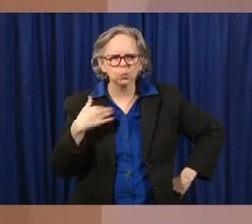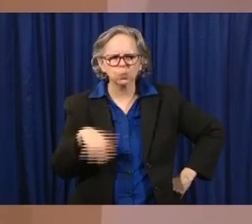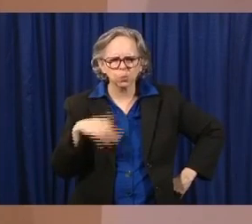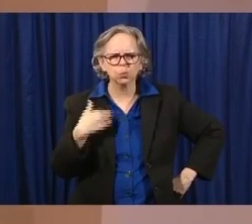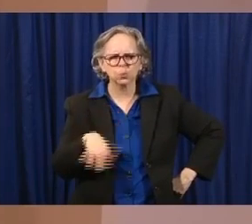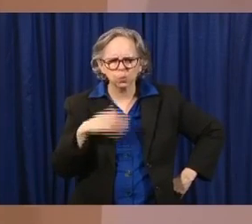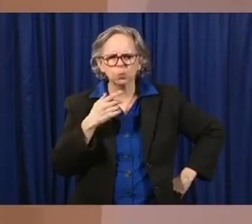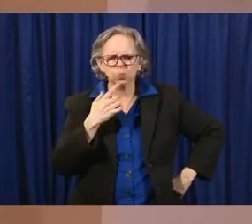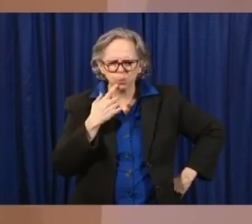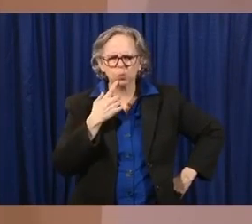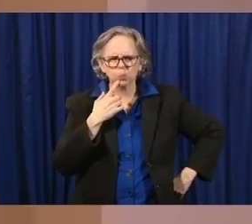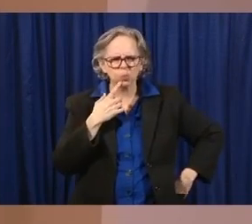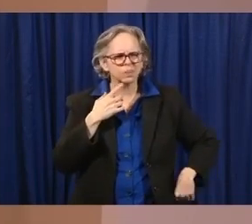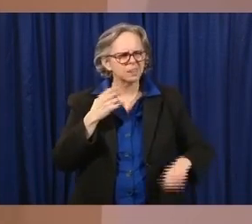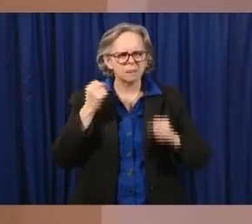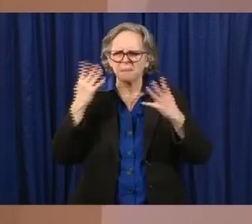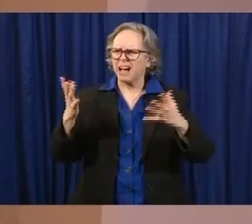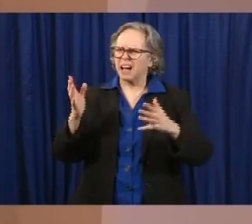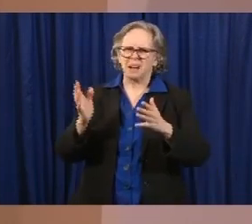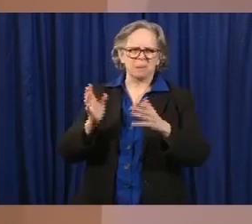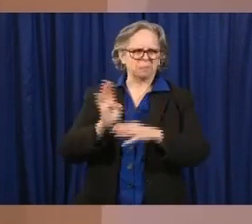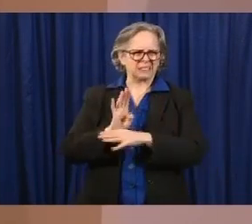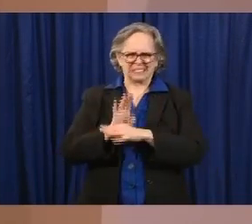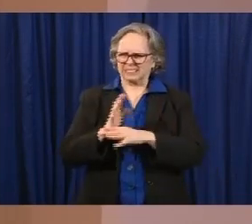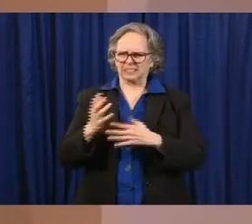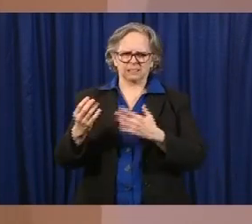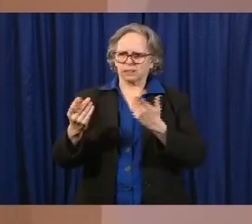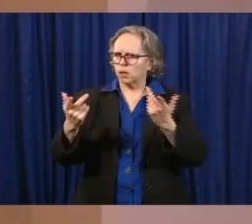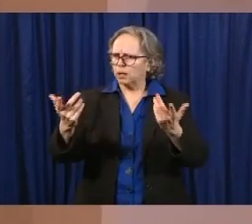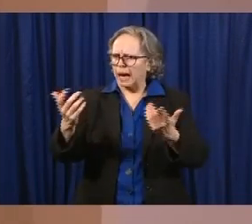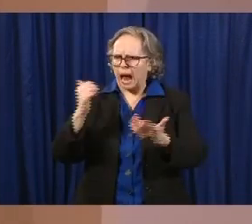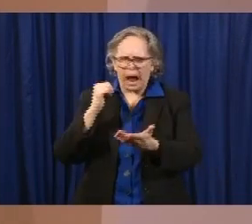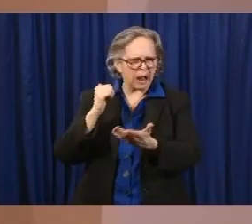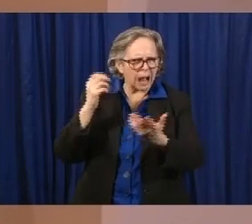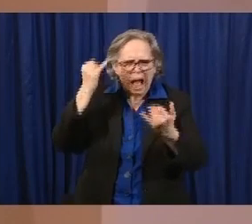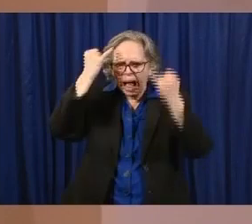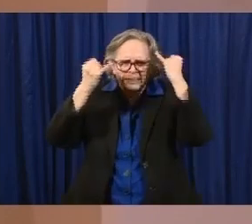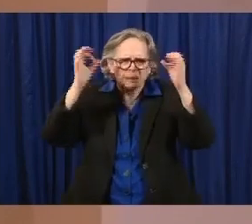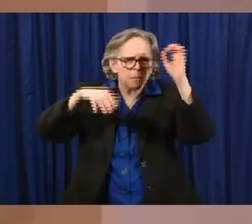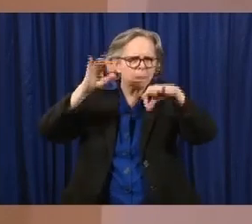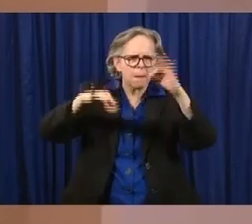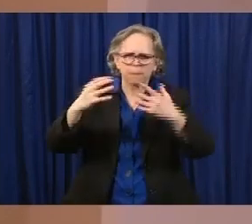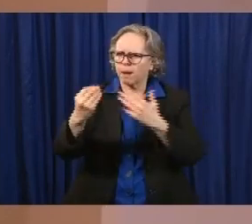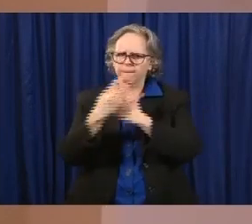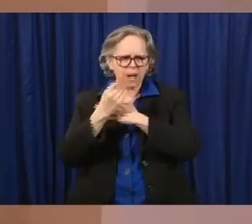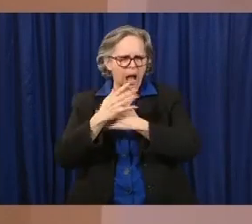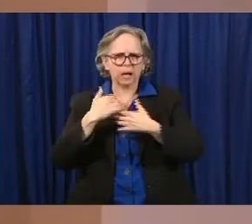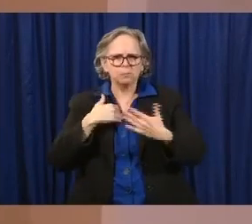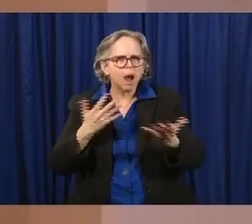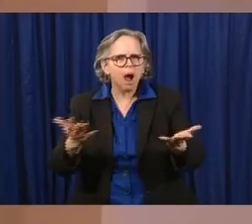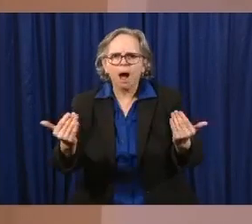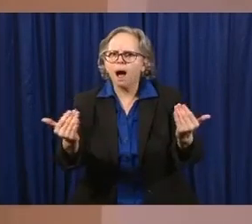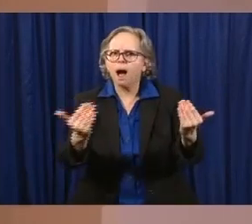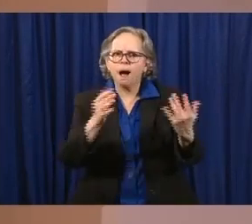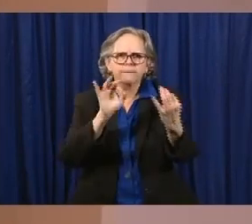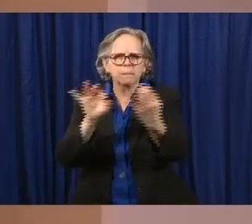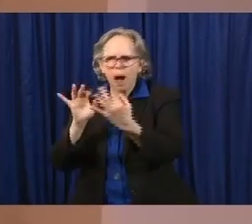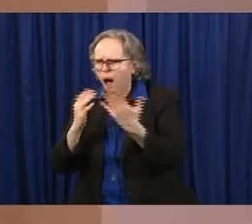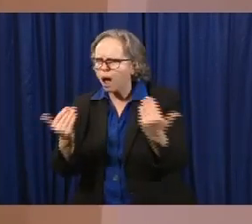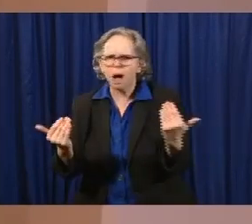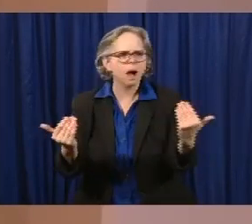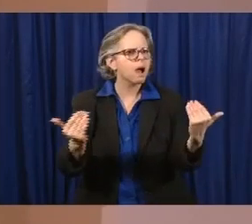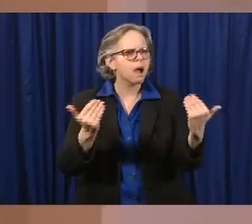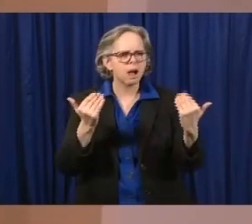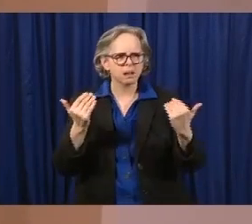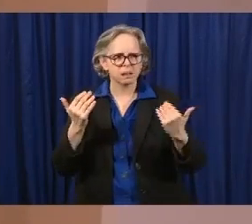advice of businesses too. We want to hear what they have to say. That there are many people who care about this, not just from a business point of